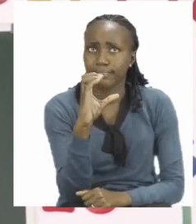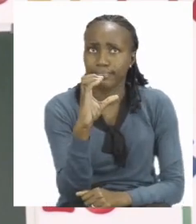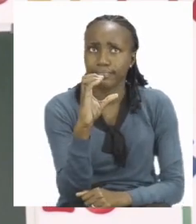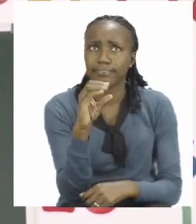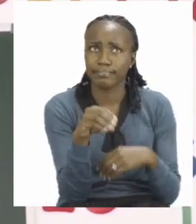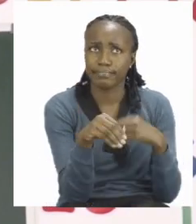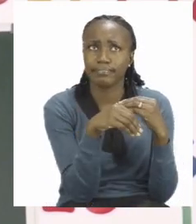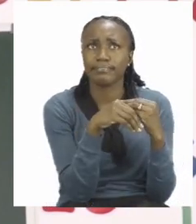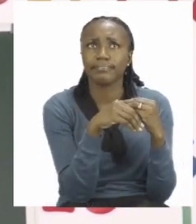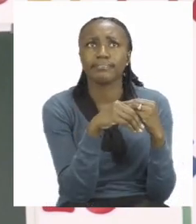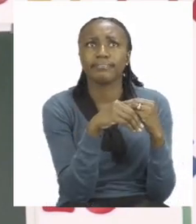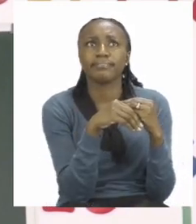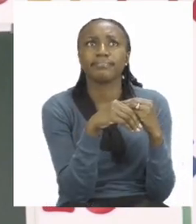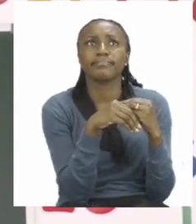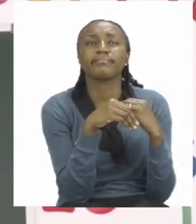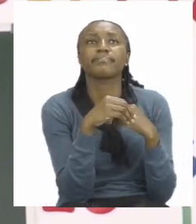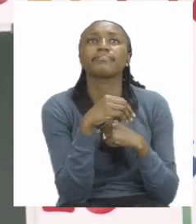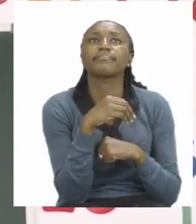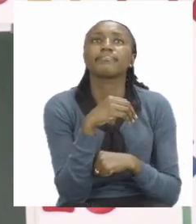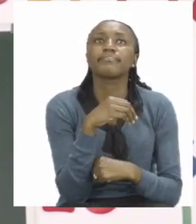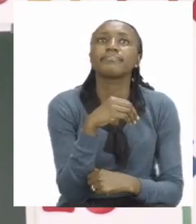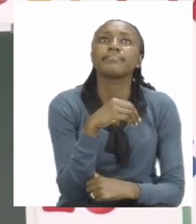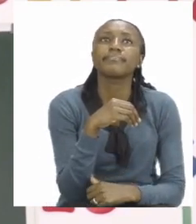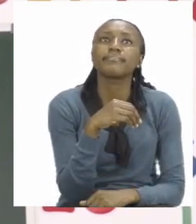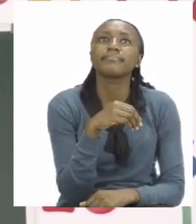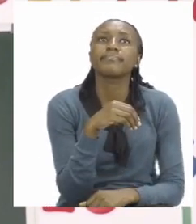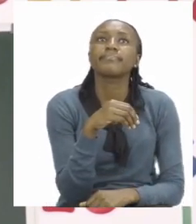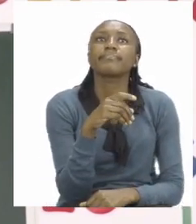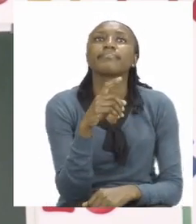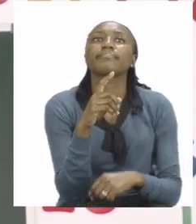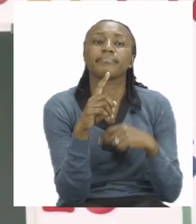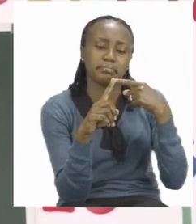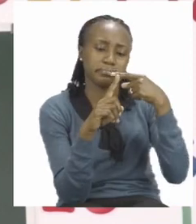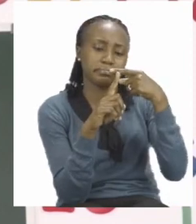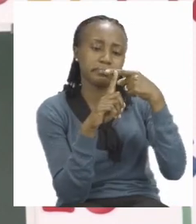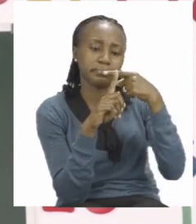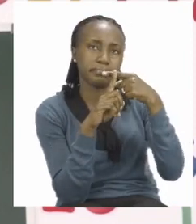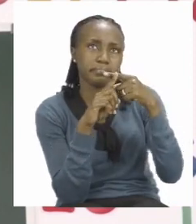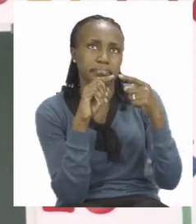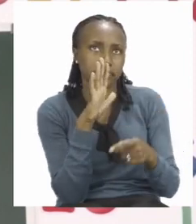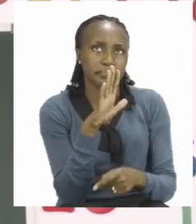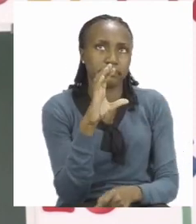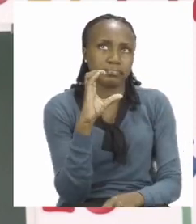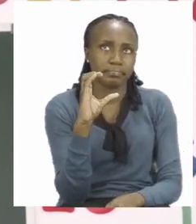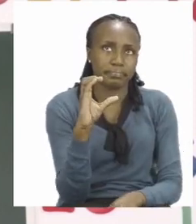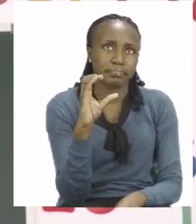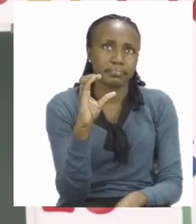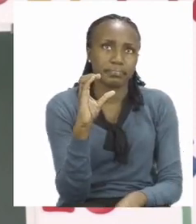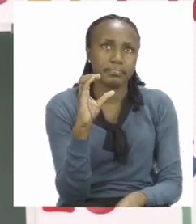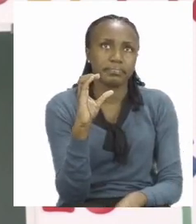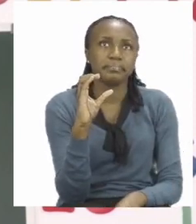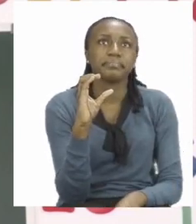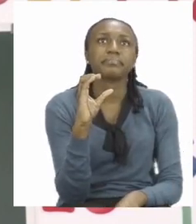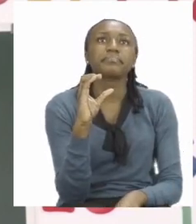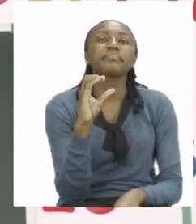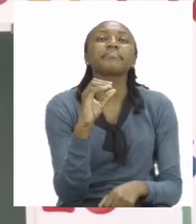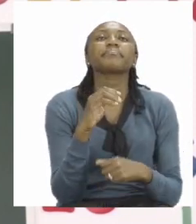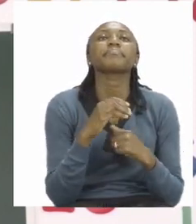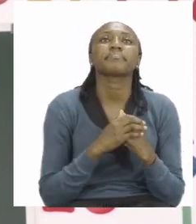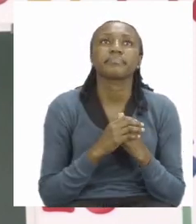our 60 cents. So we're going to say 60 cents plus 5